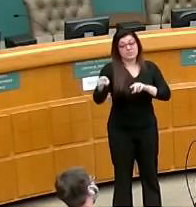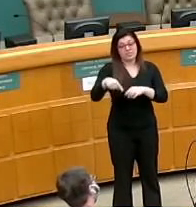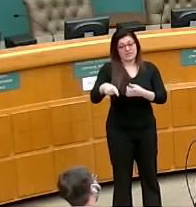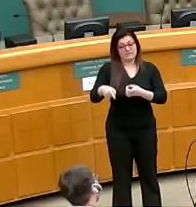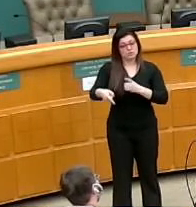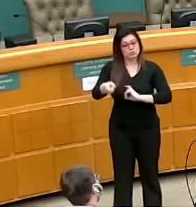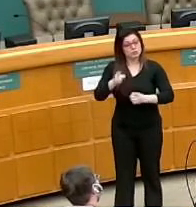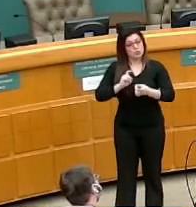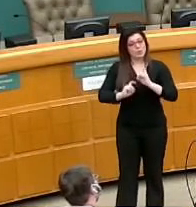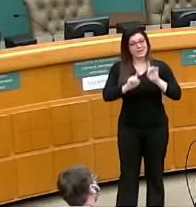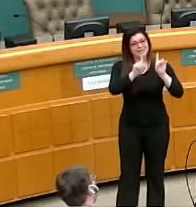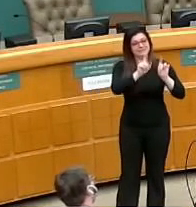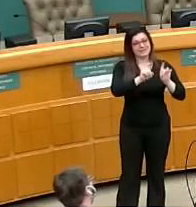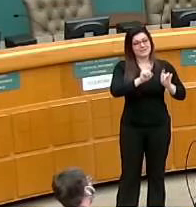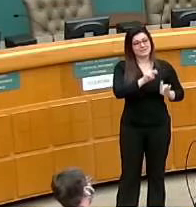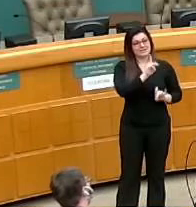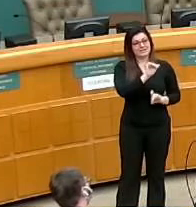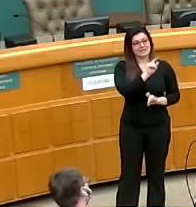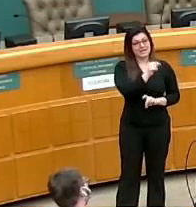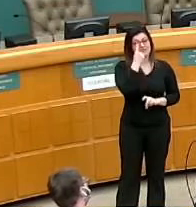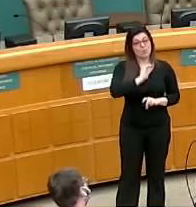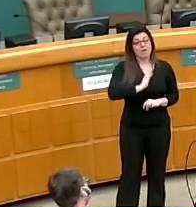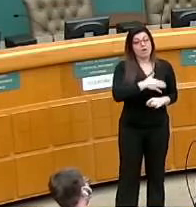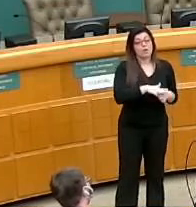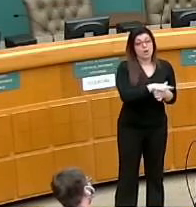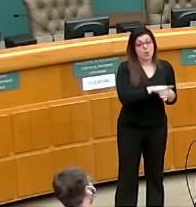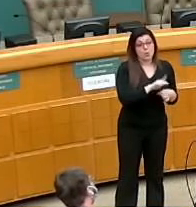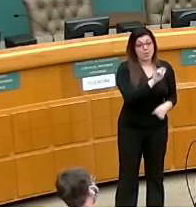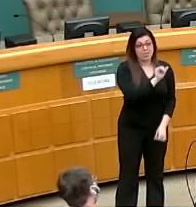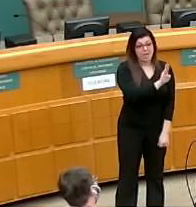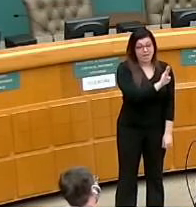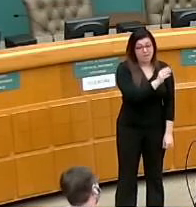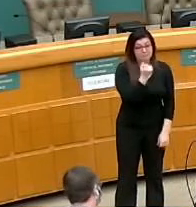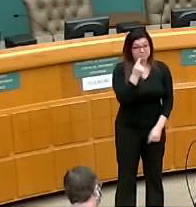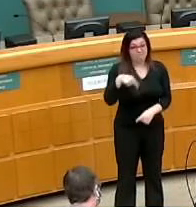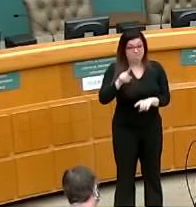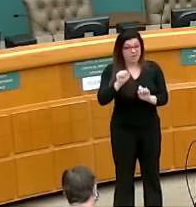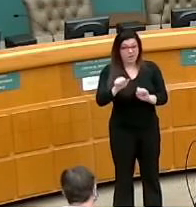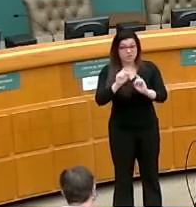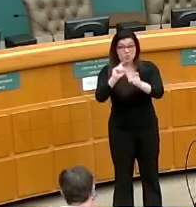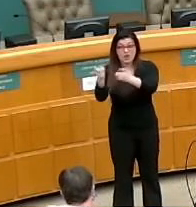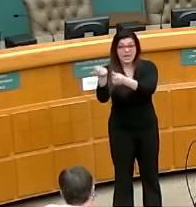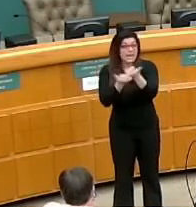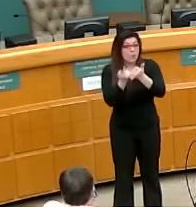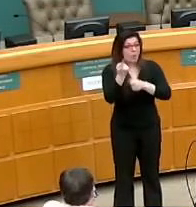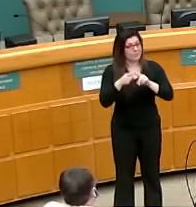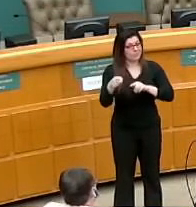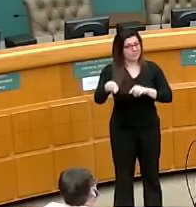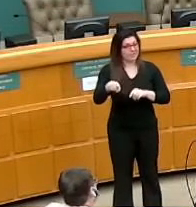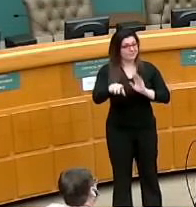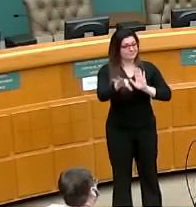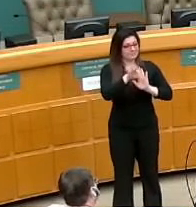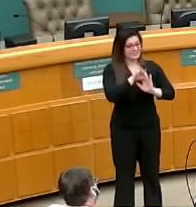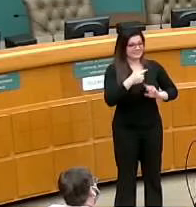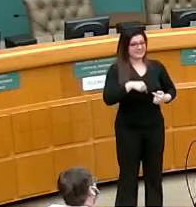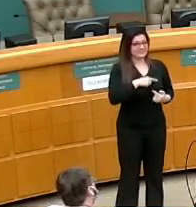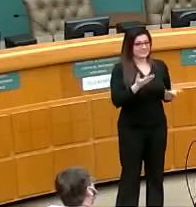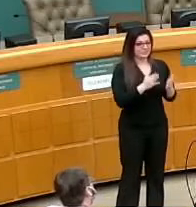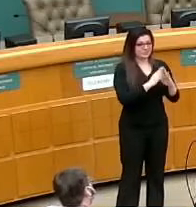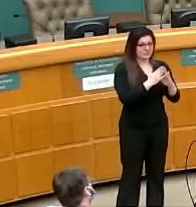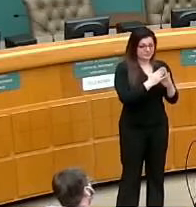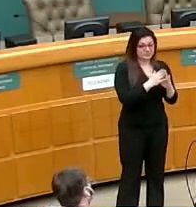labs. They could have given that to anybody, but they gave it to the city. And also, they're on their campus making,